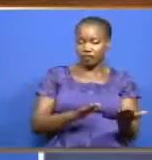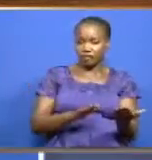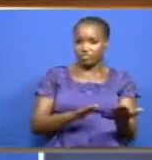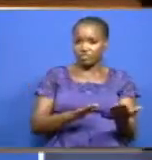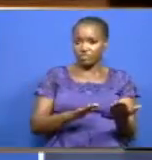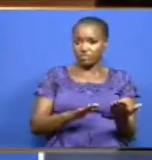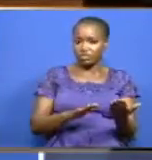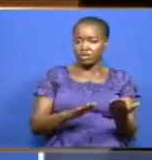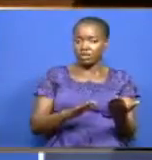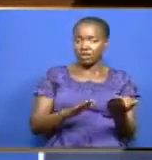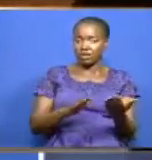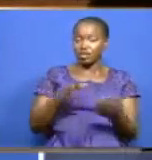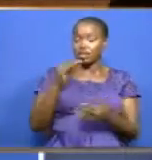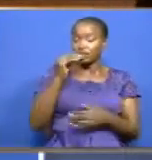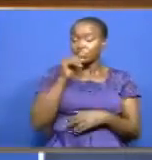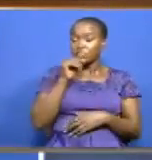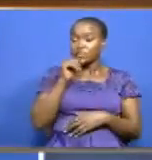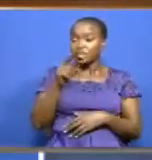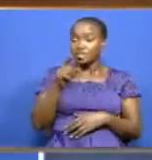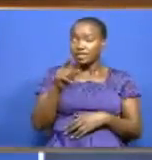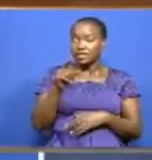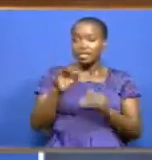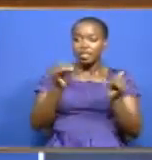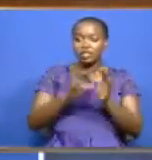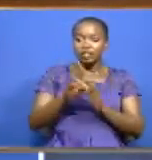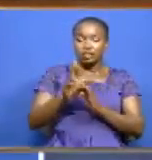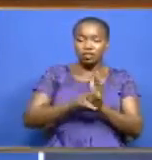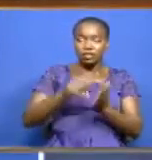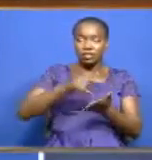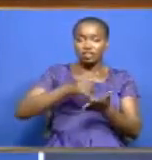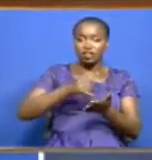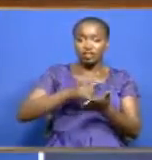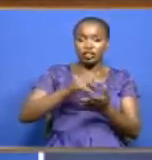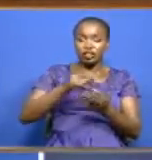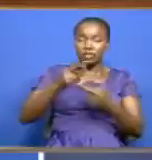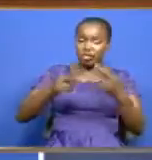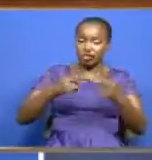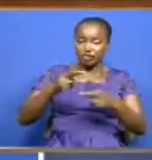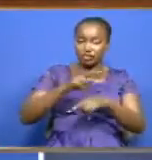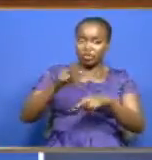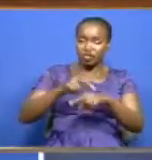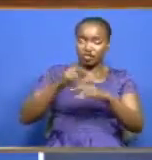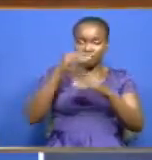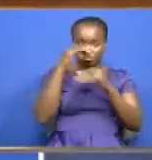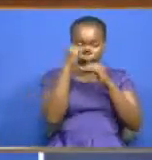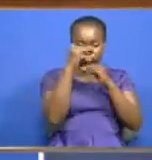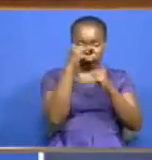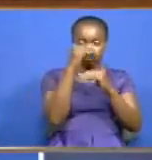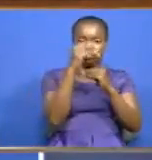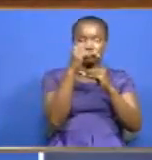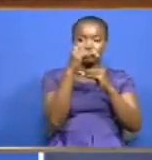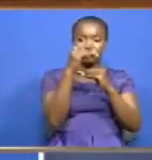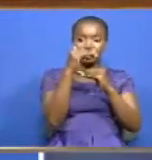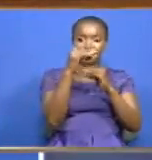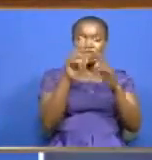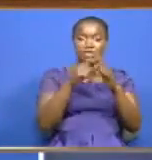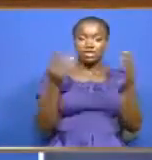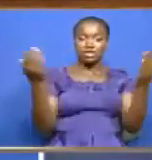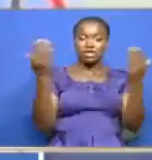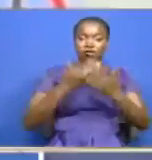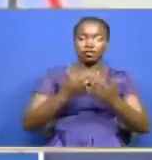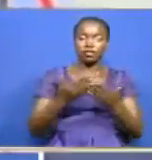In his address, the president spelled out new measures that included a review of the nationwide dusk to dawn curfew, effective